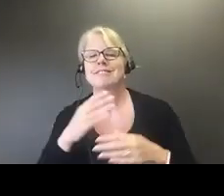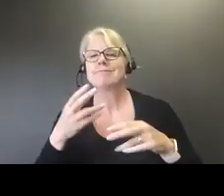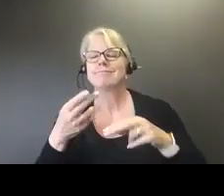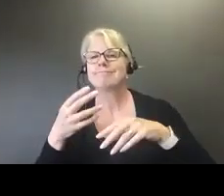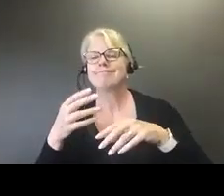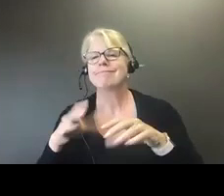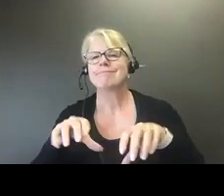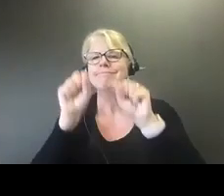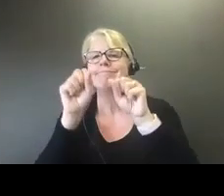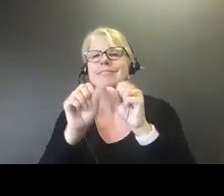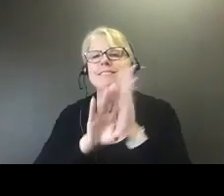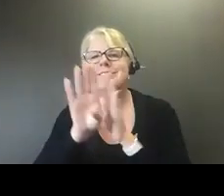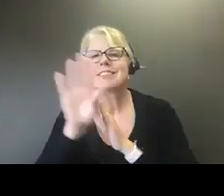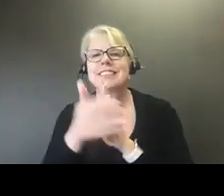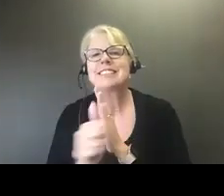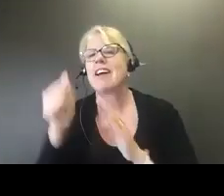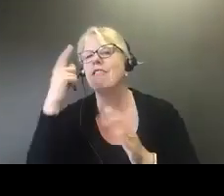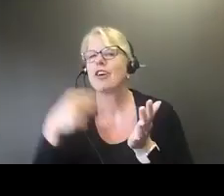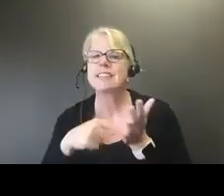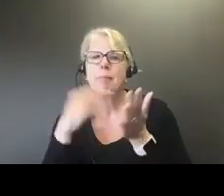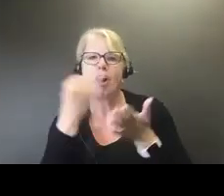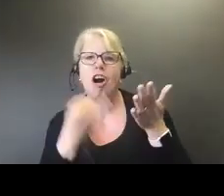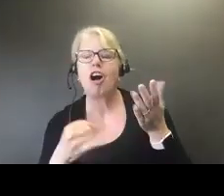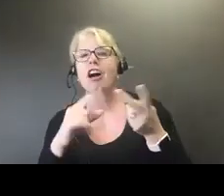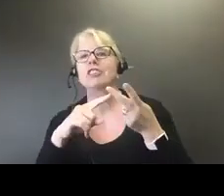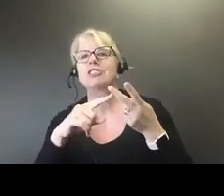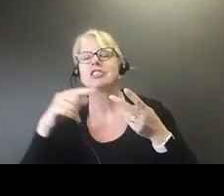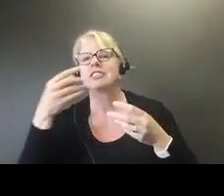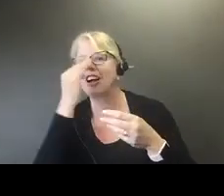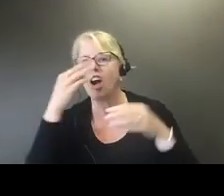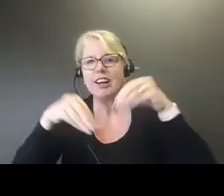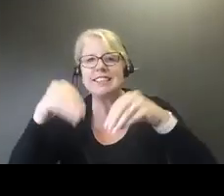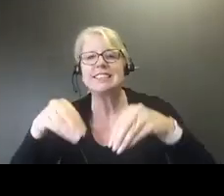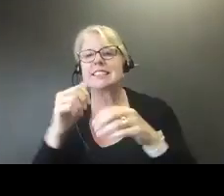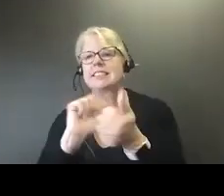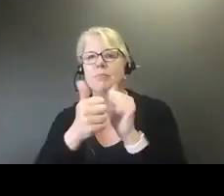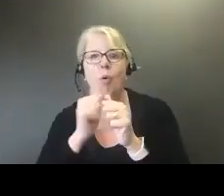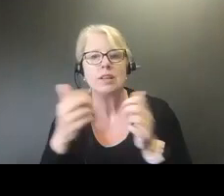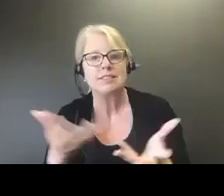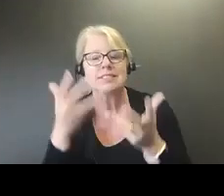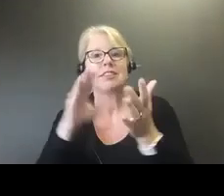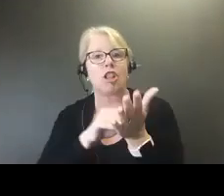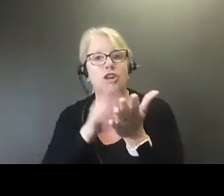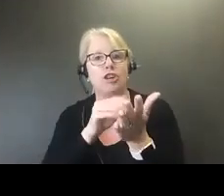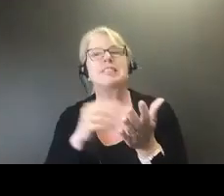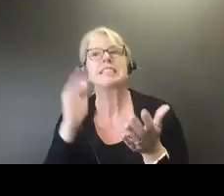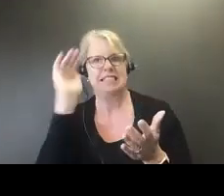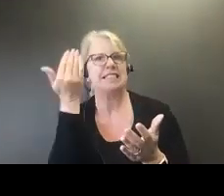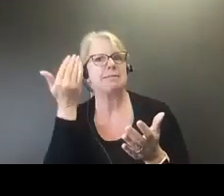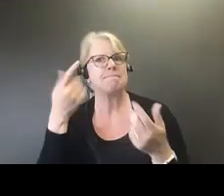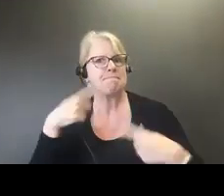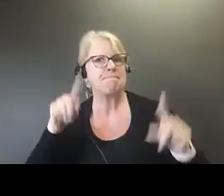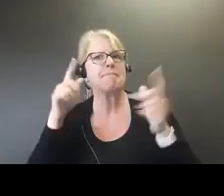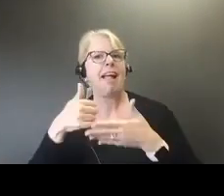things like art, gardening, sports, music, etc., which have all been shown to be effective.